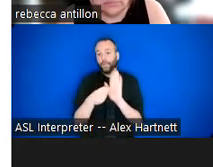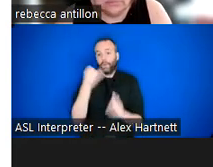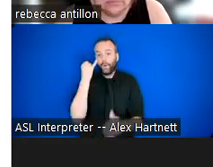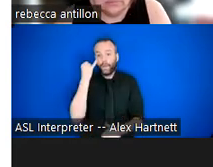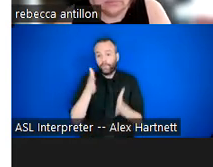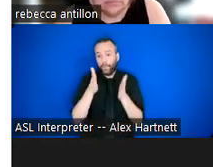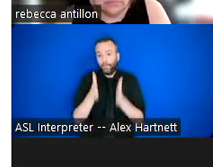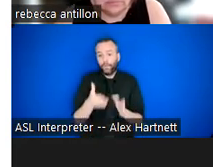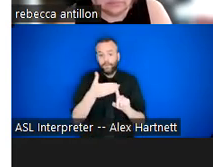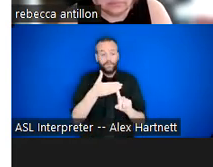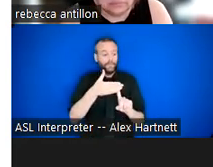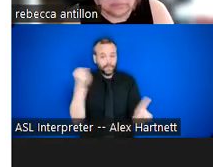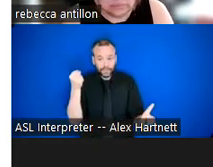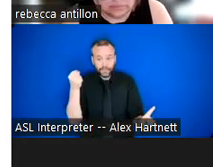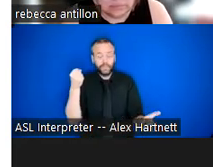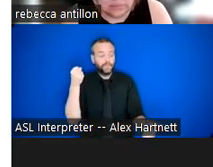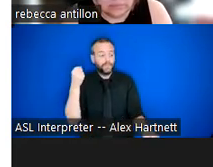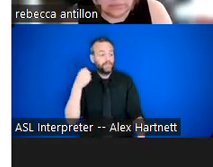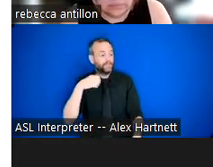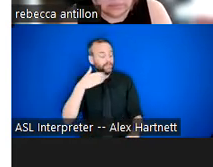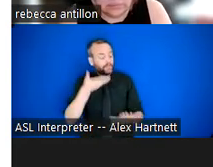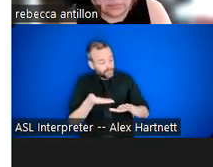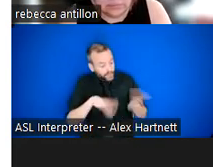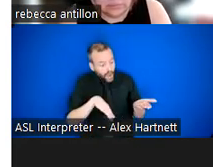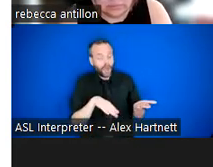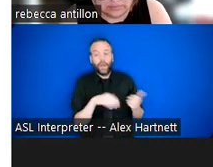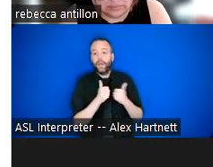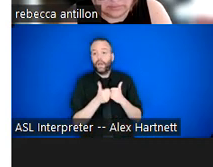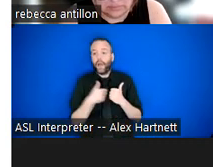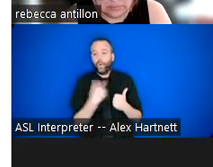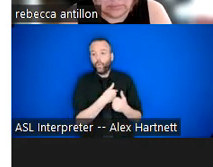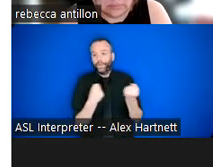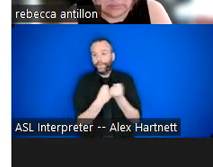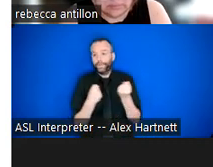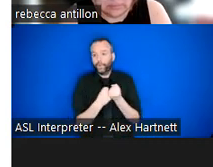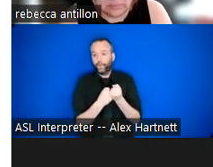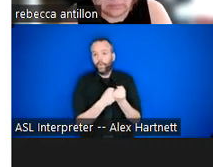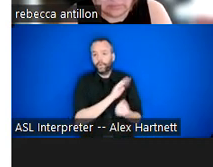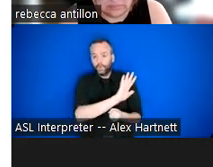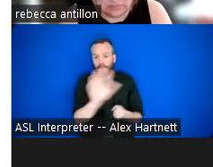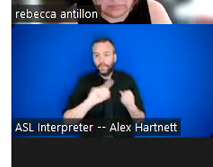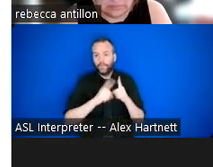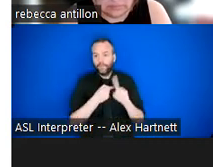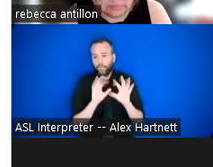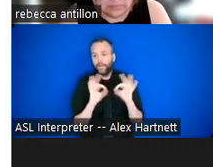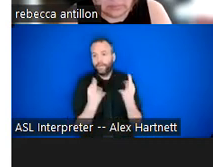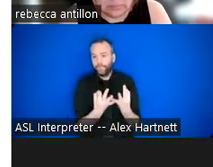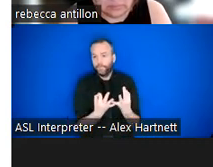of resources and supports are we putting in place for the people who are impacted by that loss, thereby